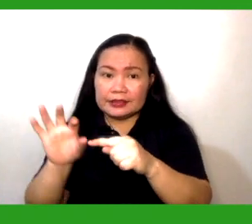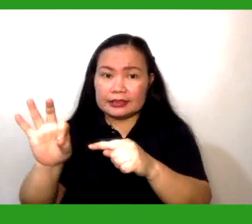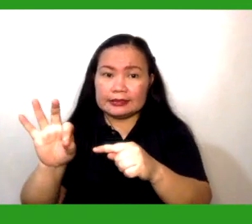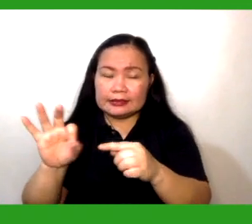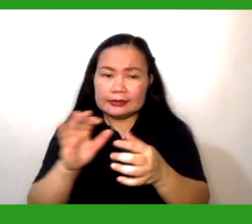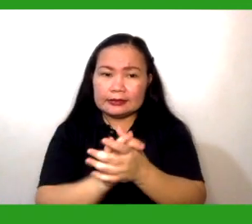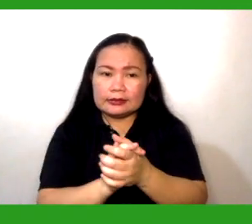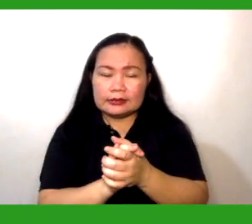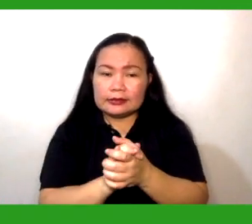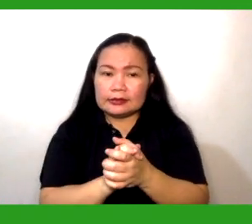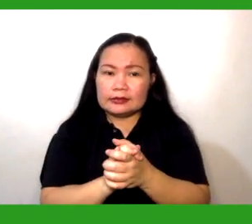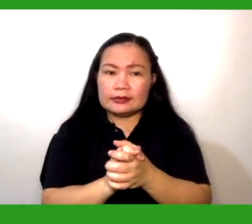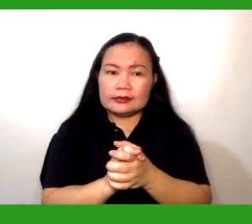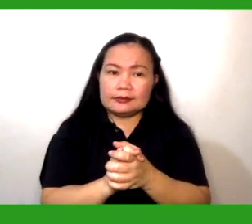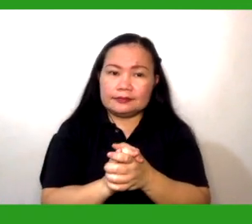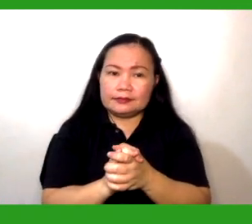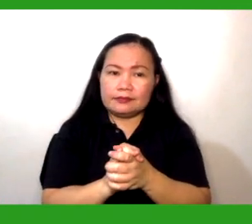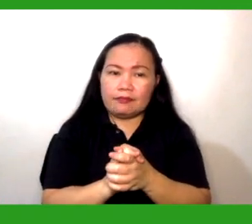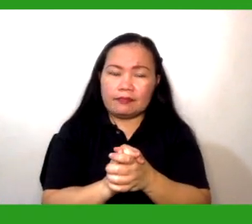is 165.